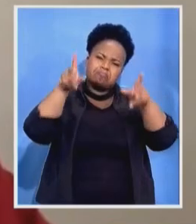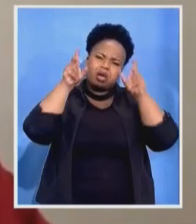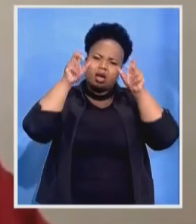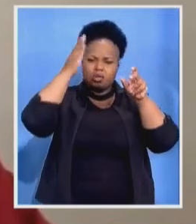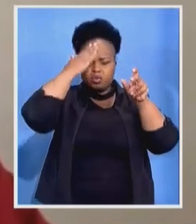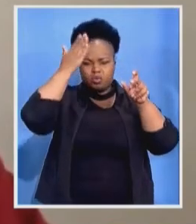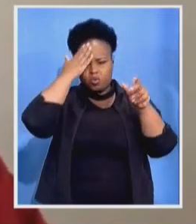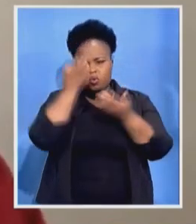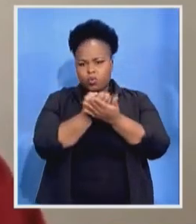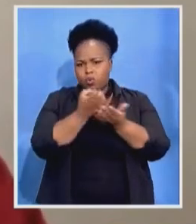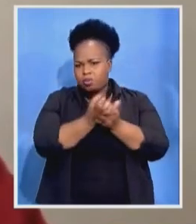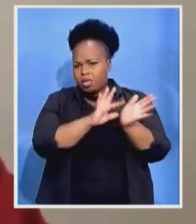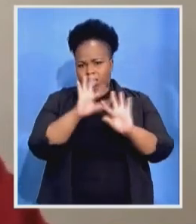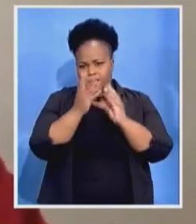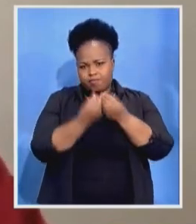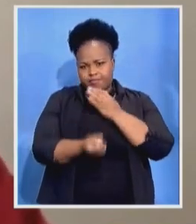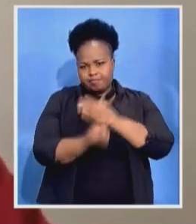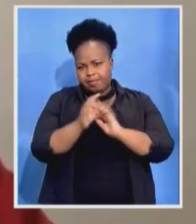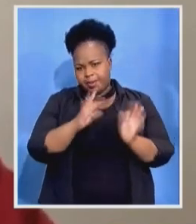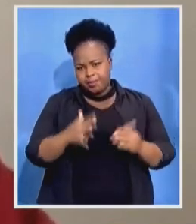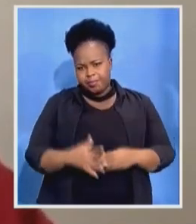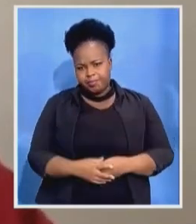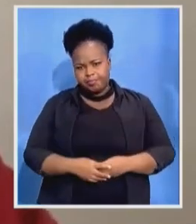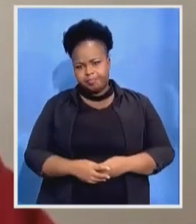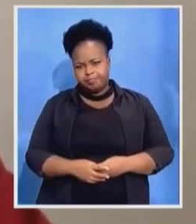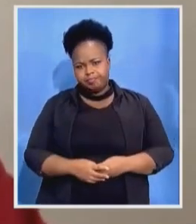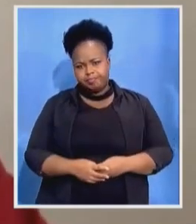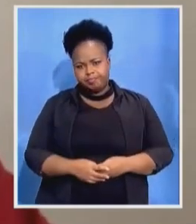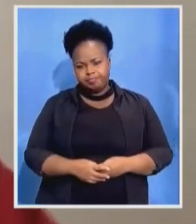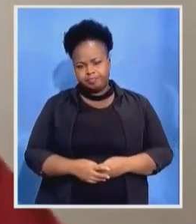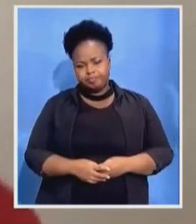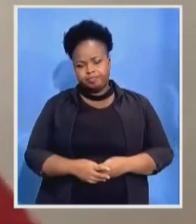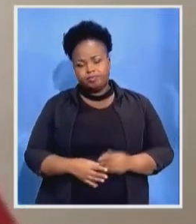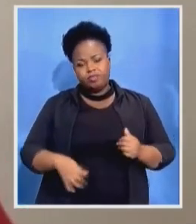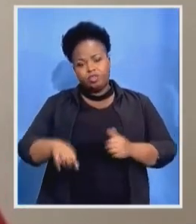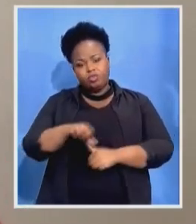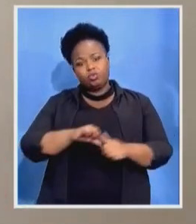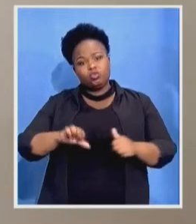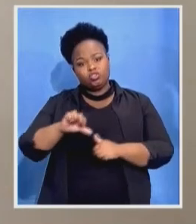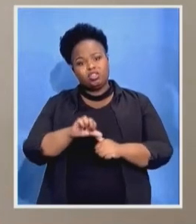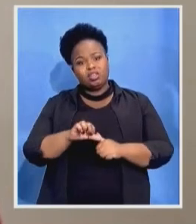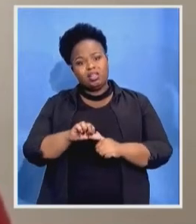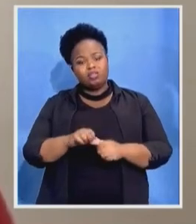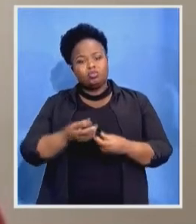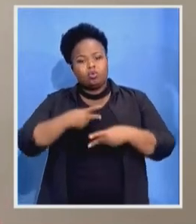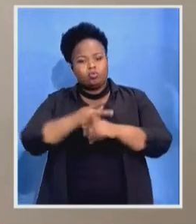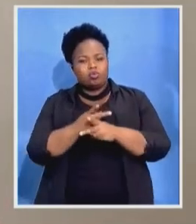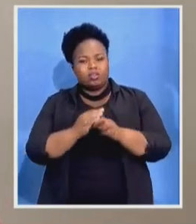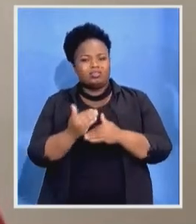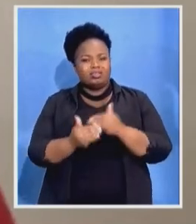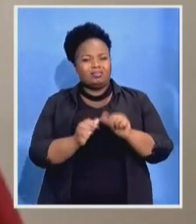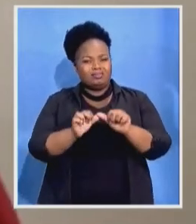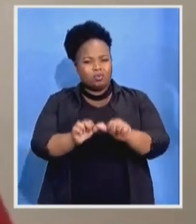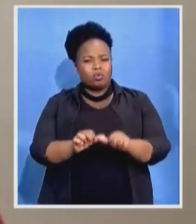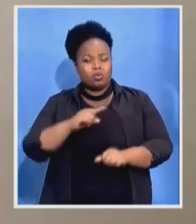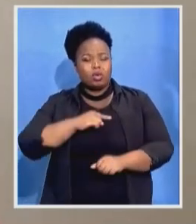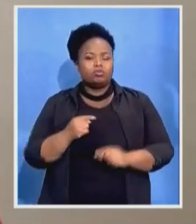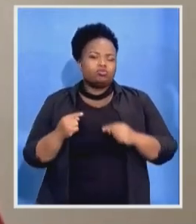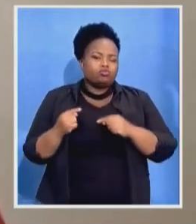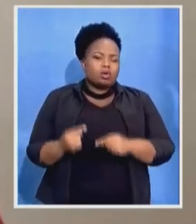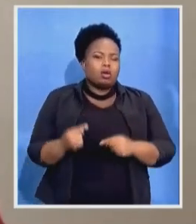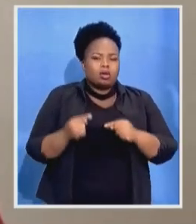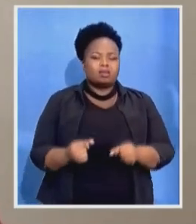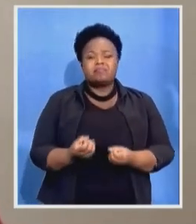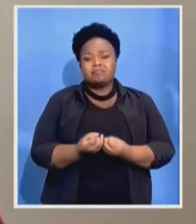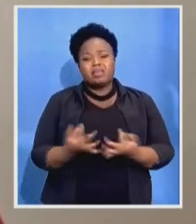On the crisis of social reproduction, which really is about the struggle by households, families, and communities to